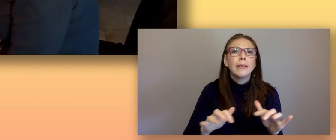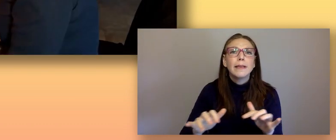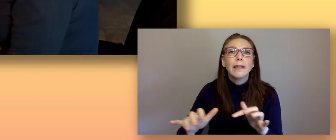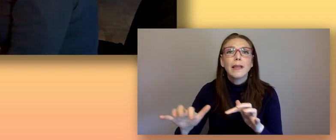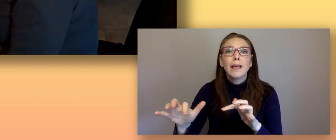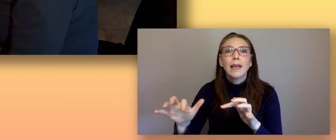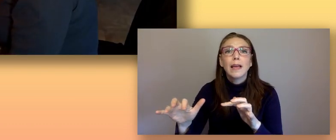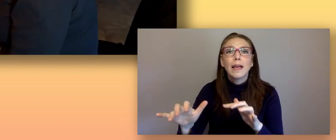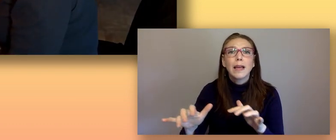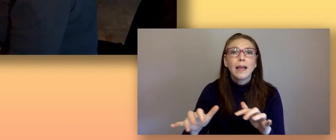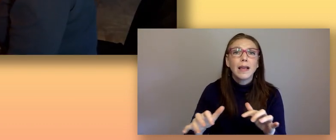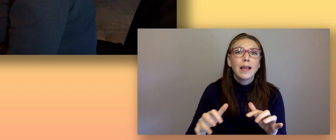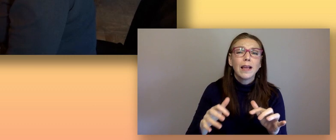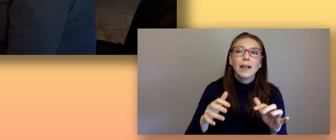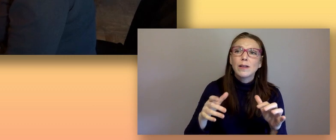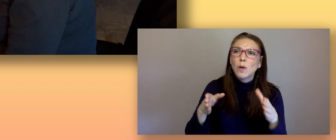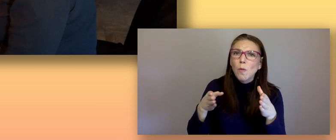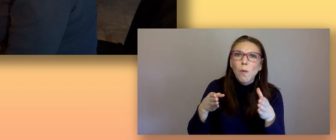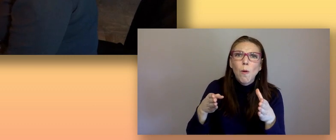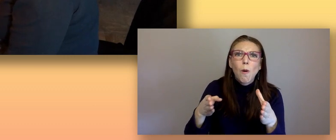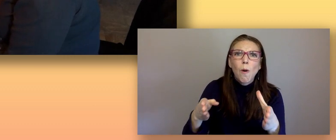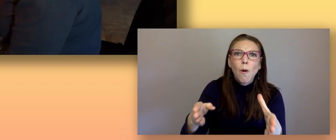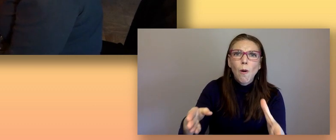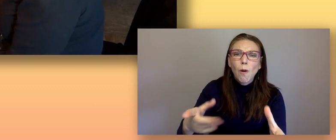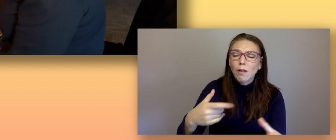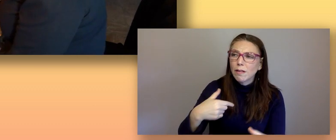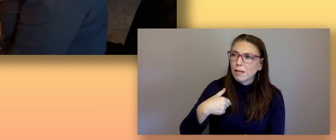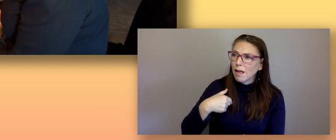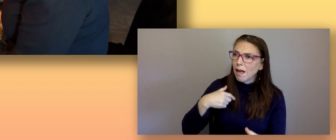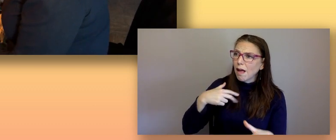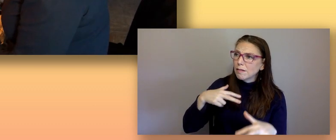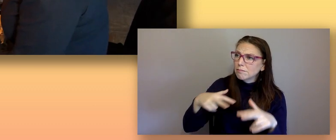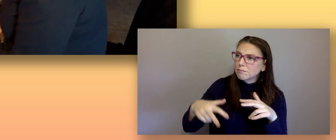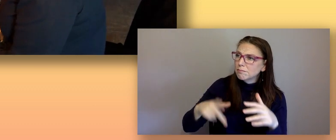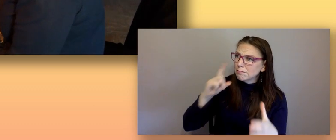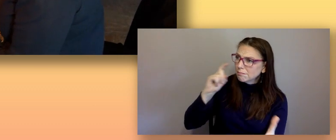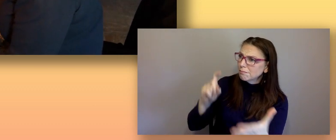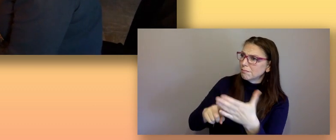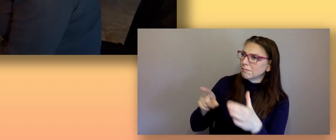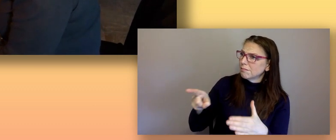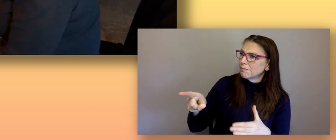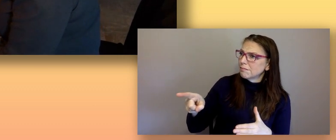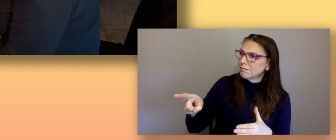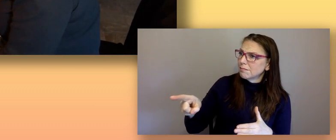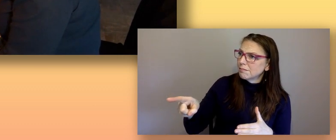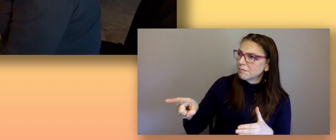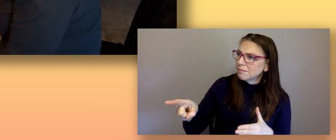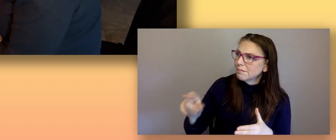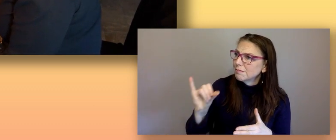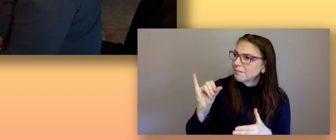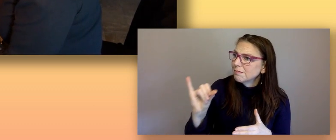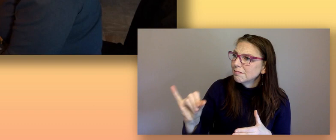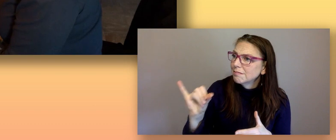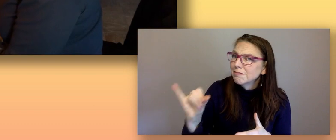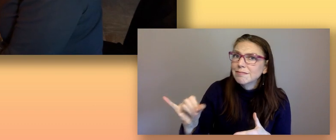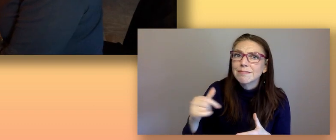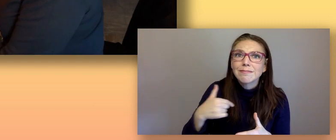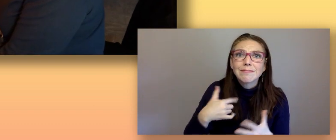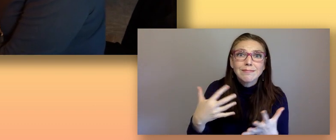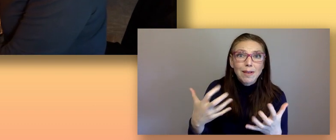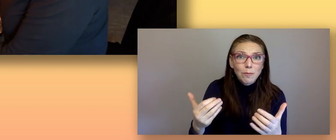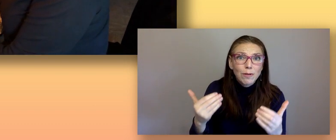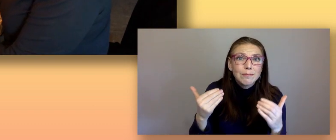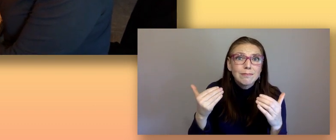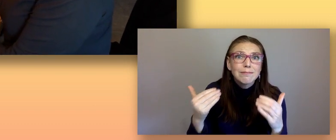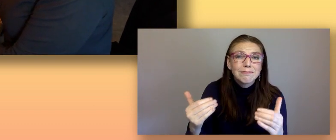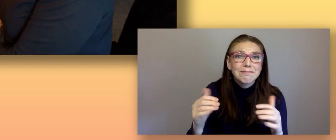out in the hall. I'd like to go play